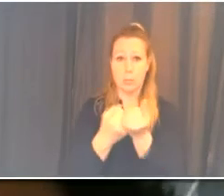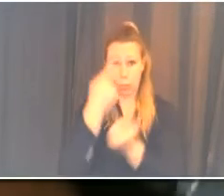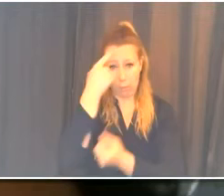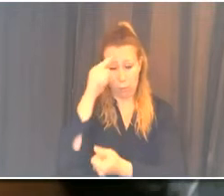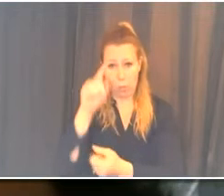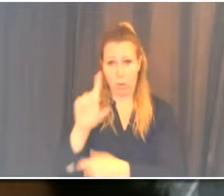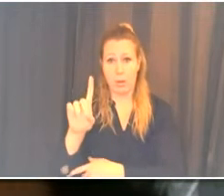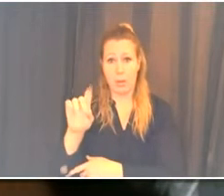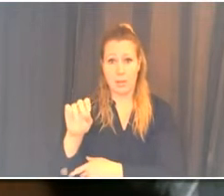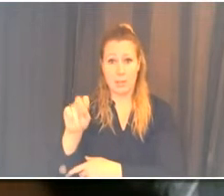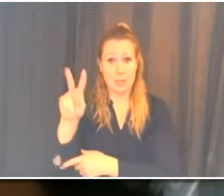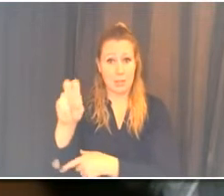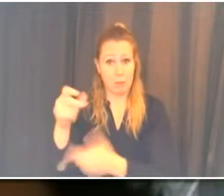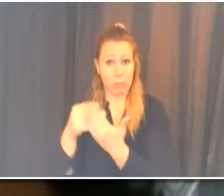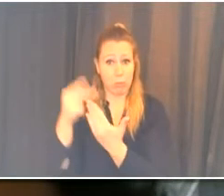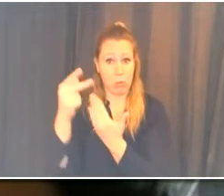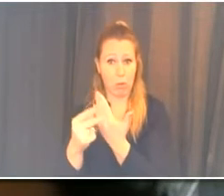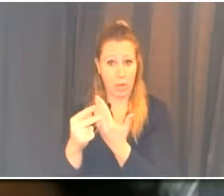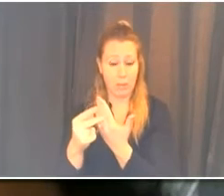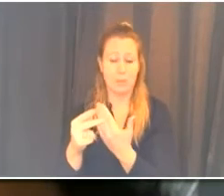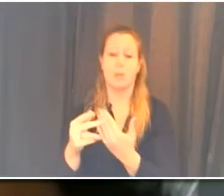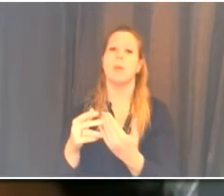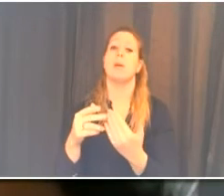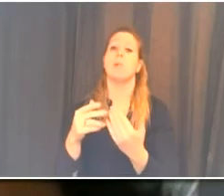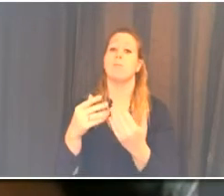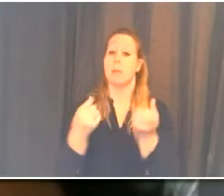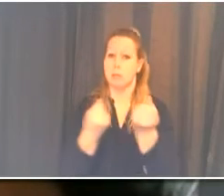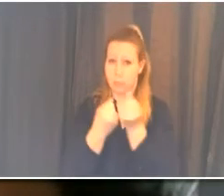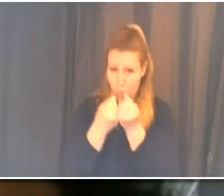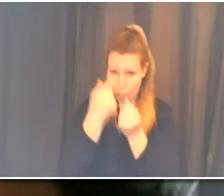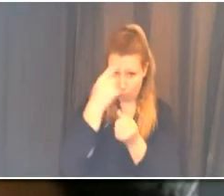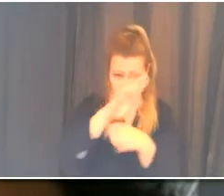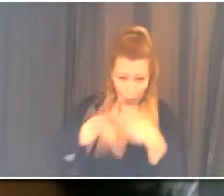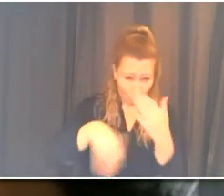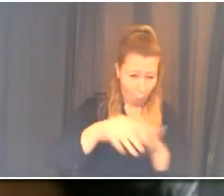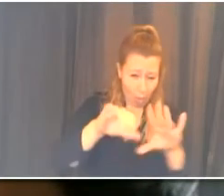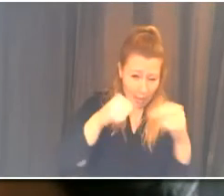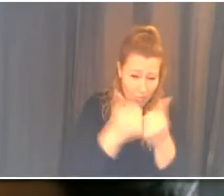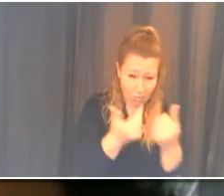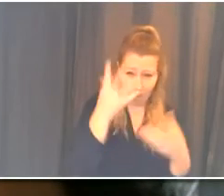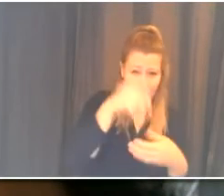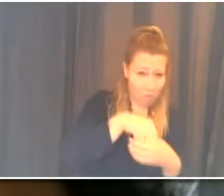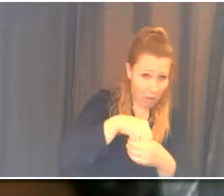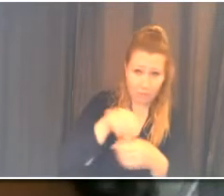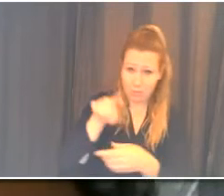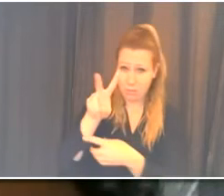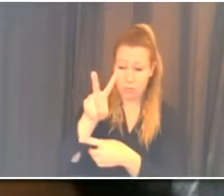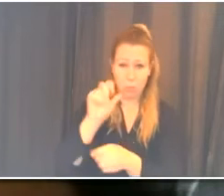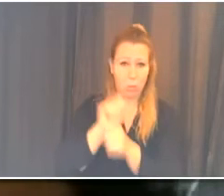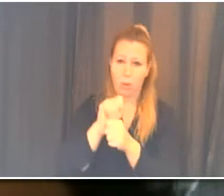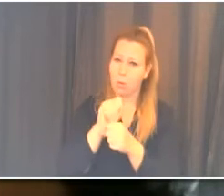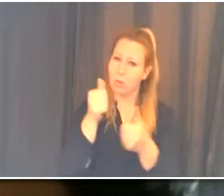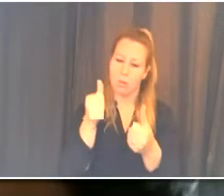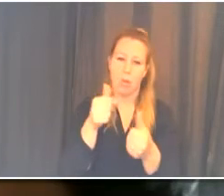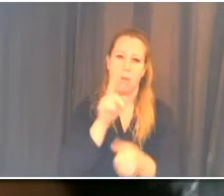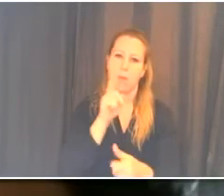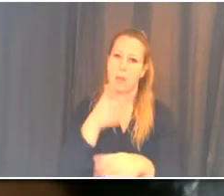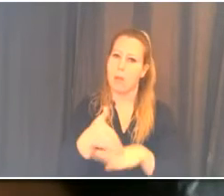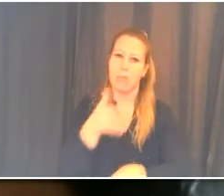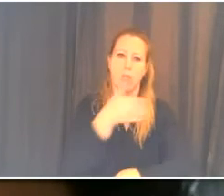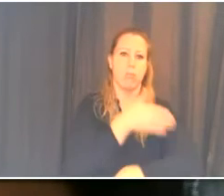low-income families families and individuals experiencing violence and we serve survivors regardless of their